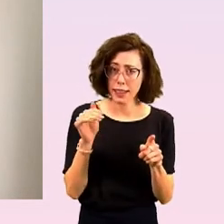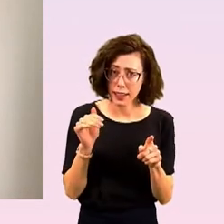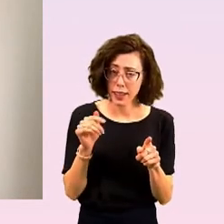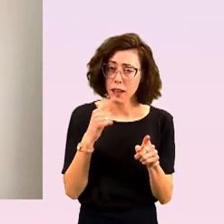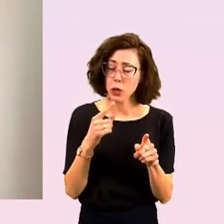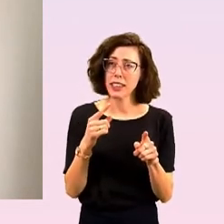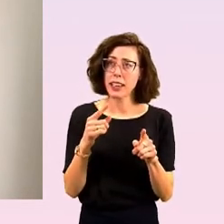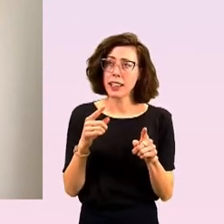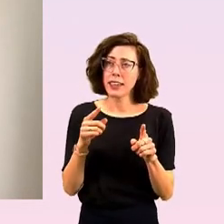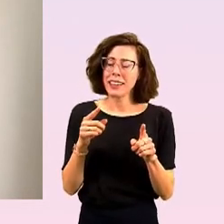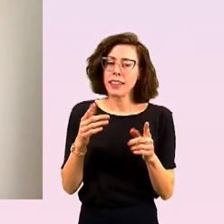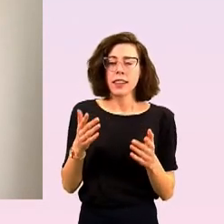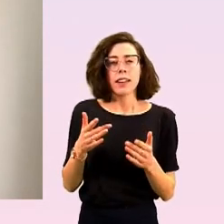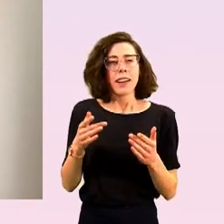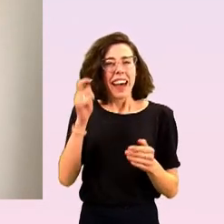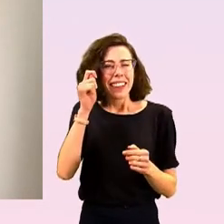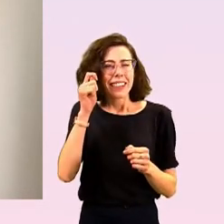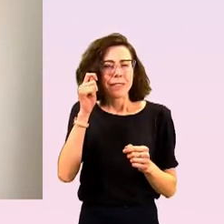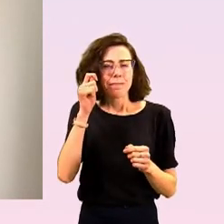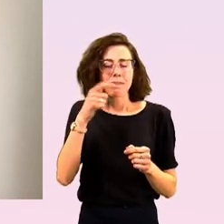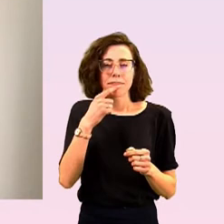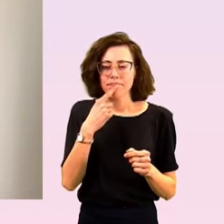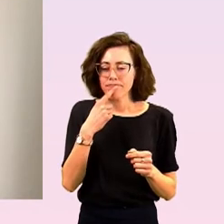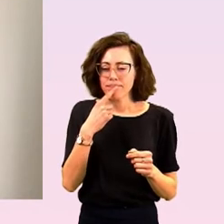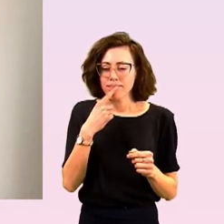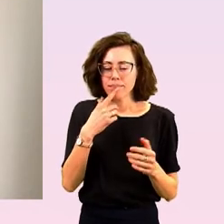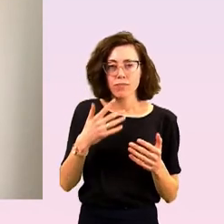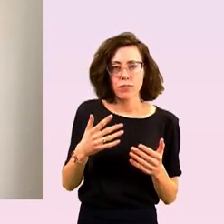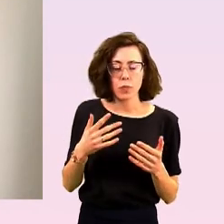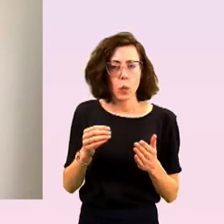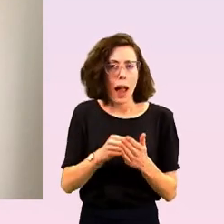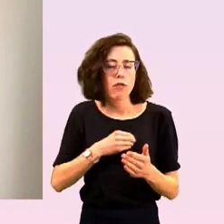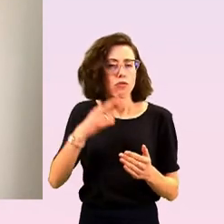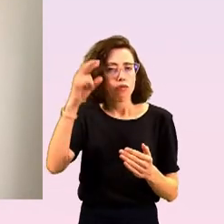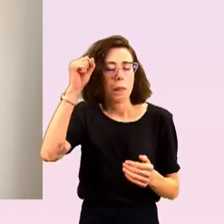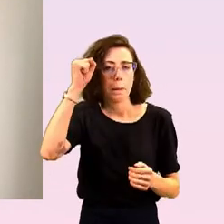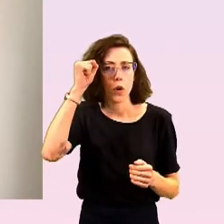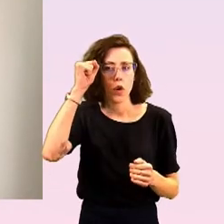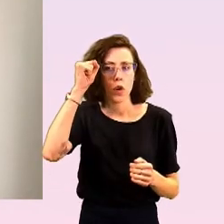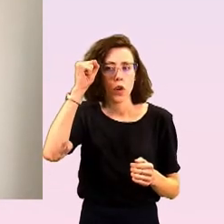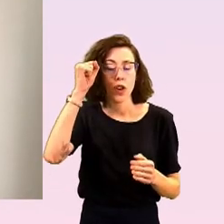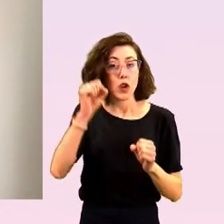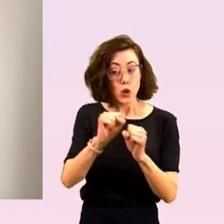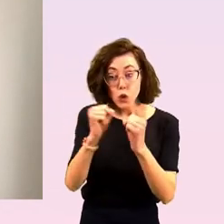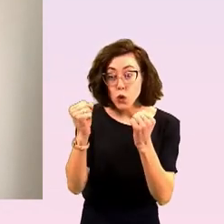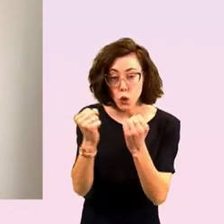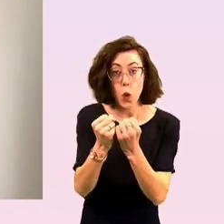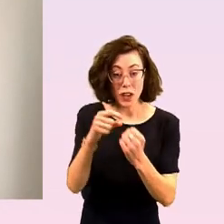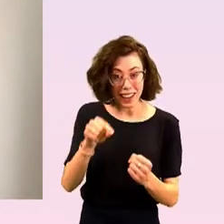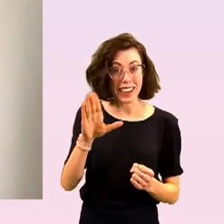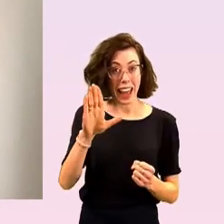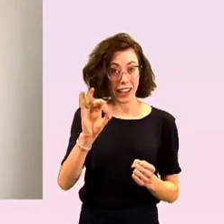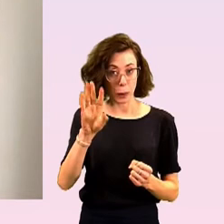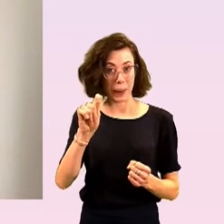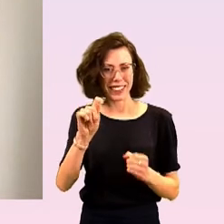is, but I think it's good to remember the social role that these